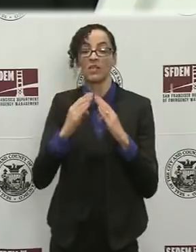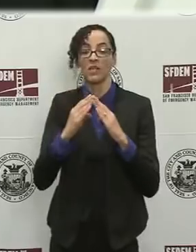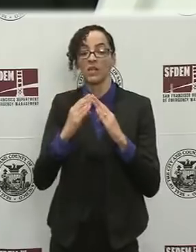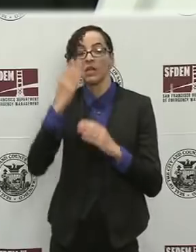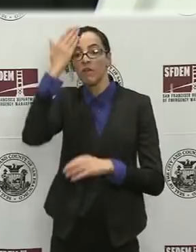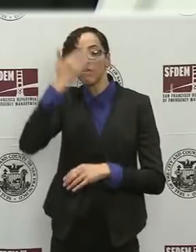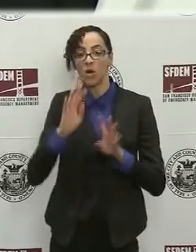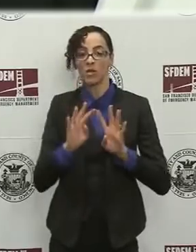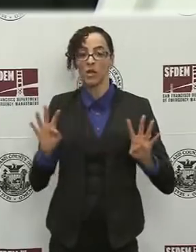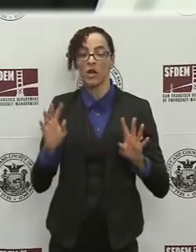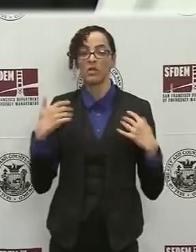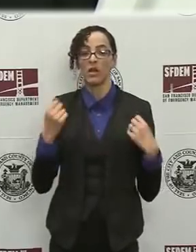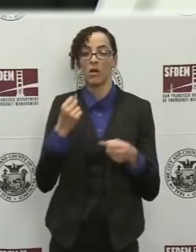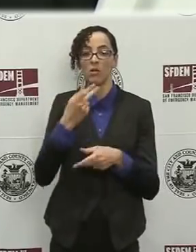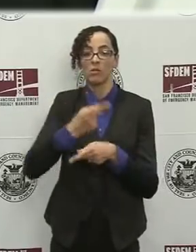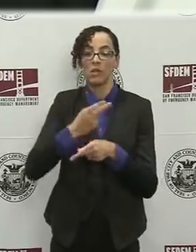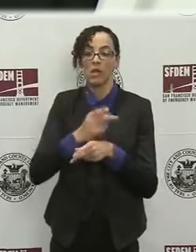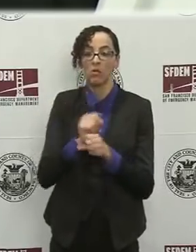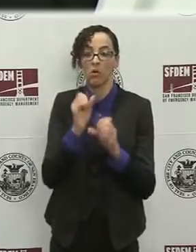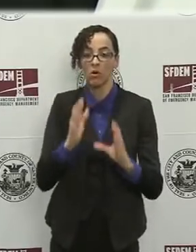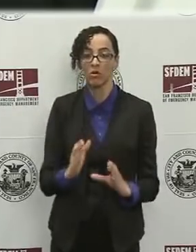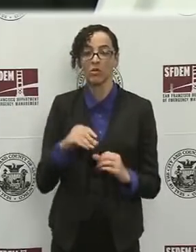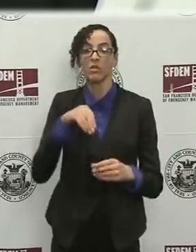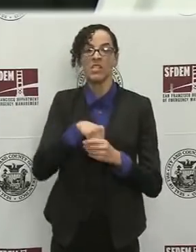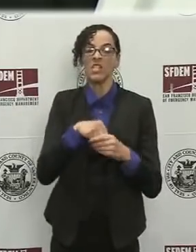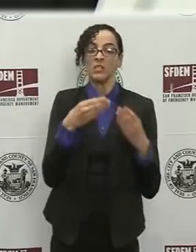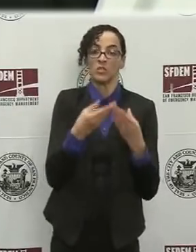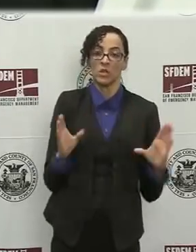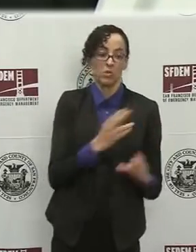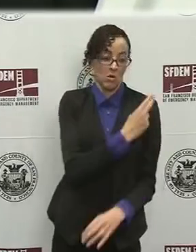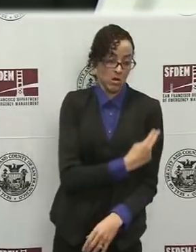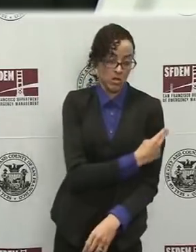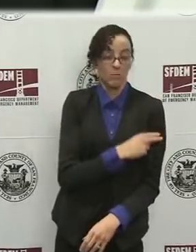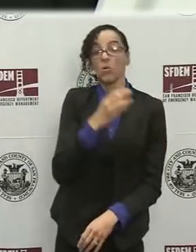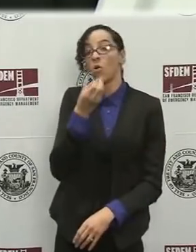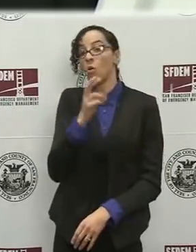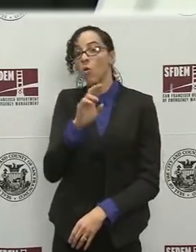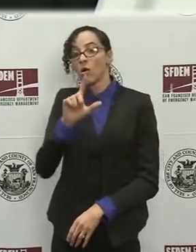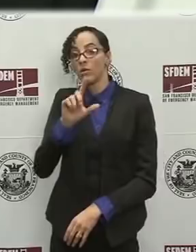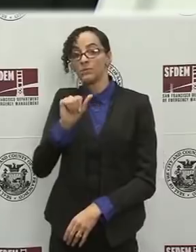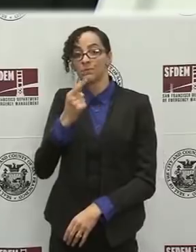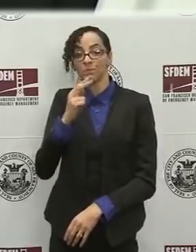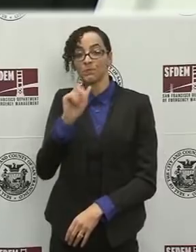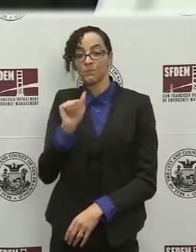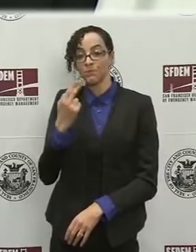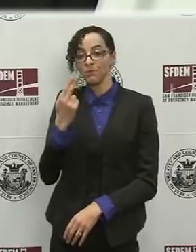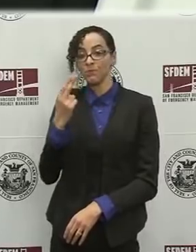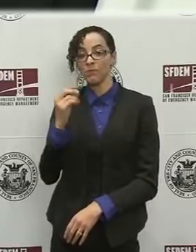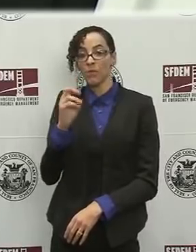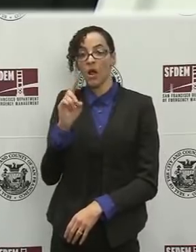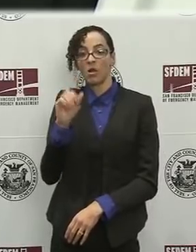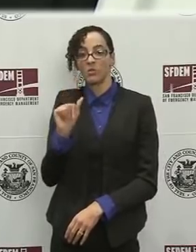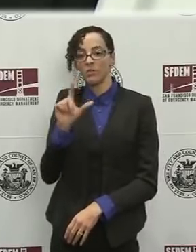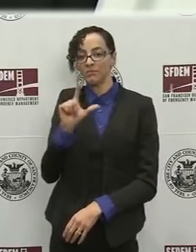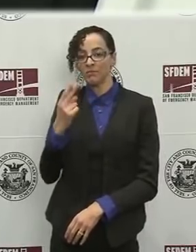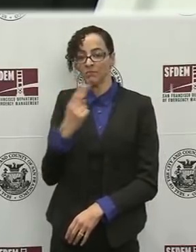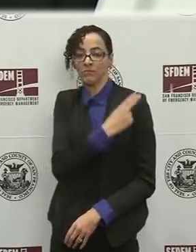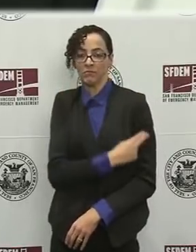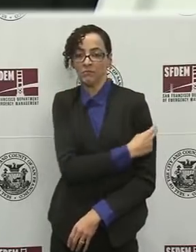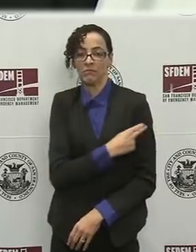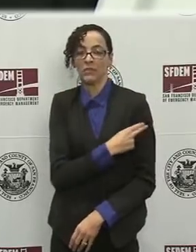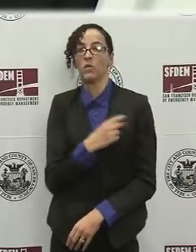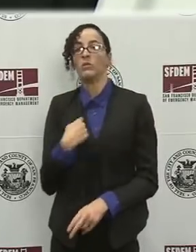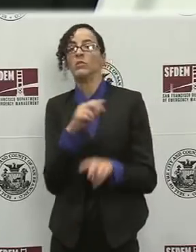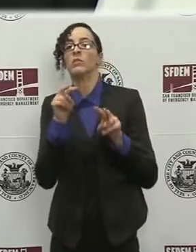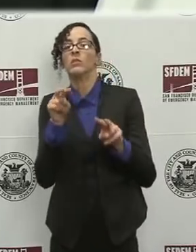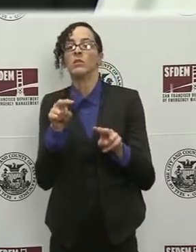work at General Hospital, or people who work at Laguna Honda. We anticipate finalizing a second hotel location this